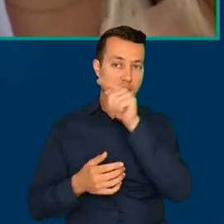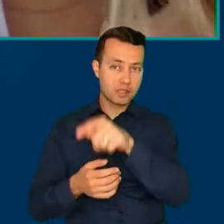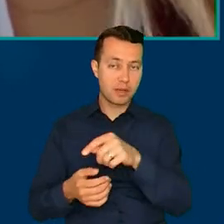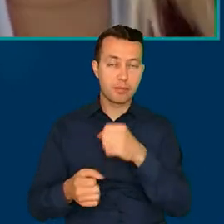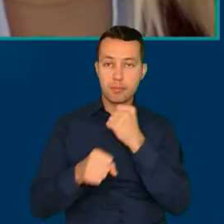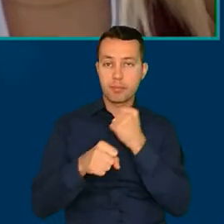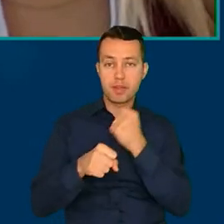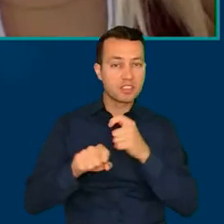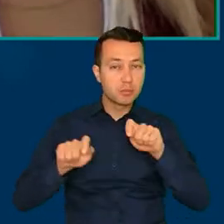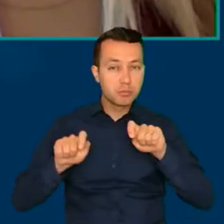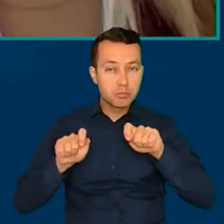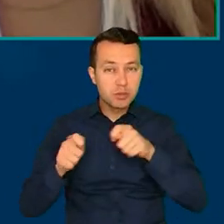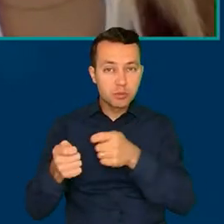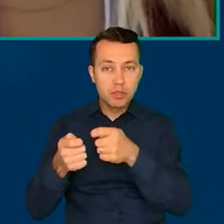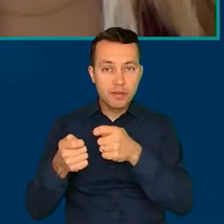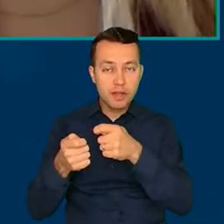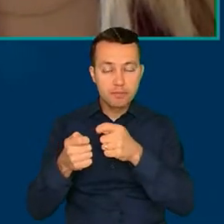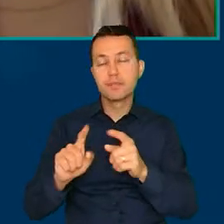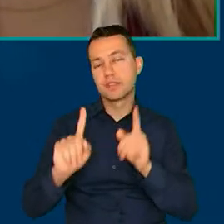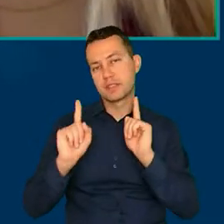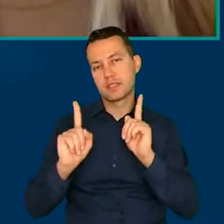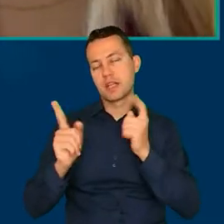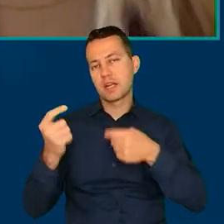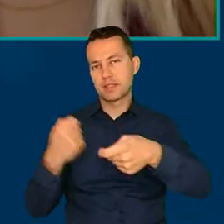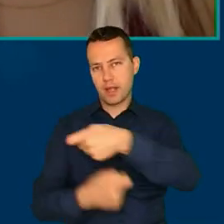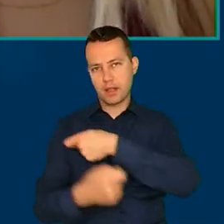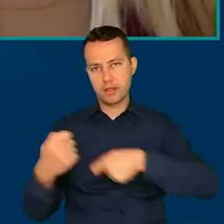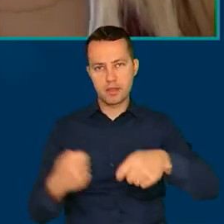on mineral supply chains, which is